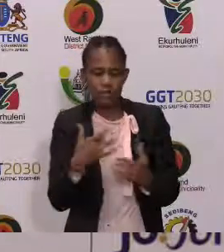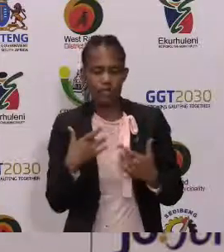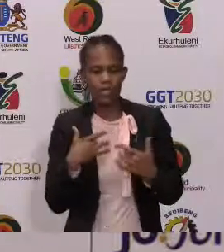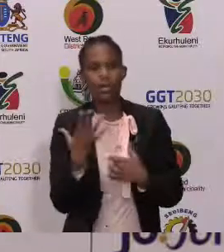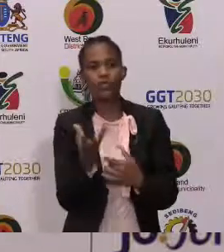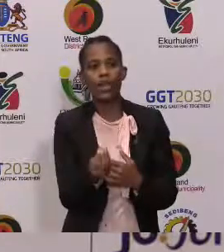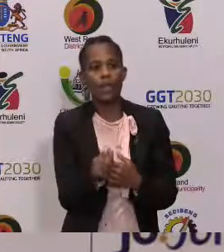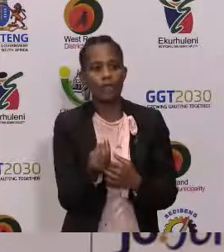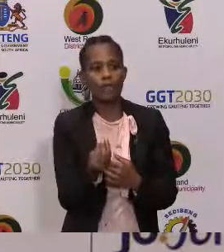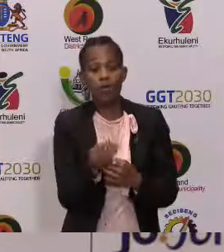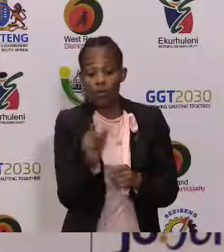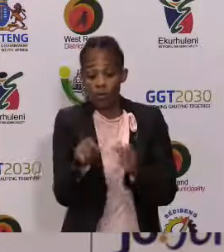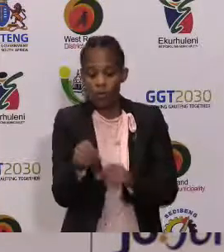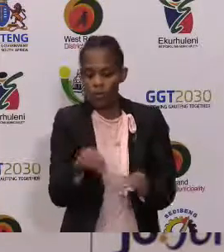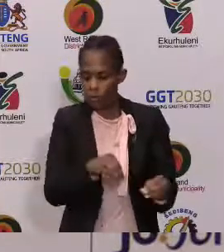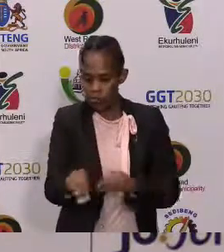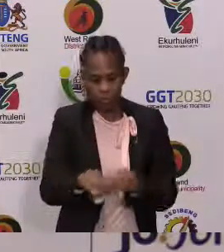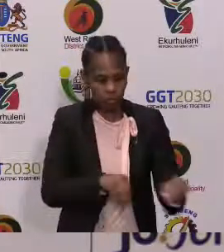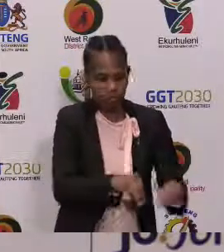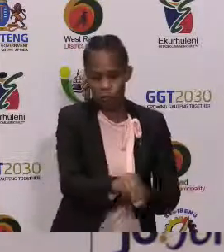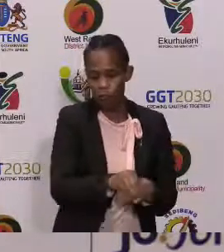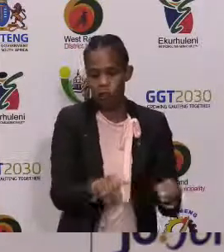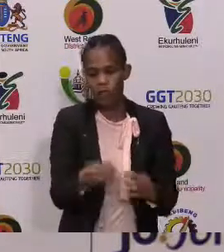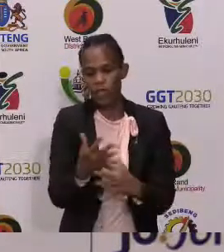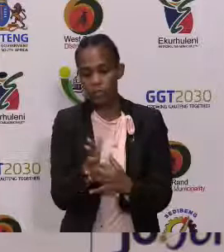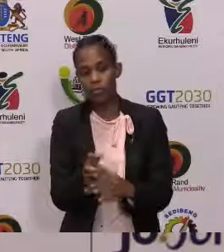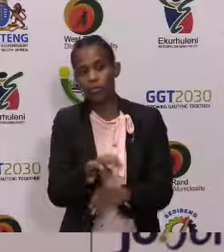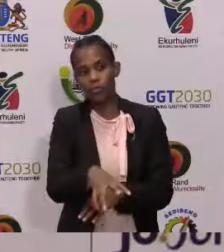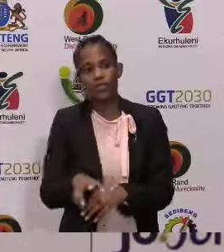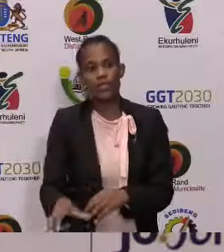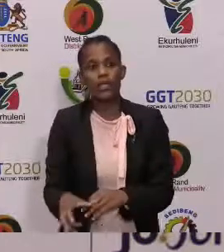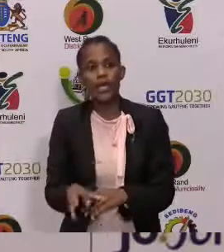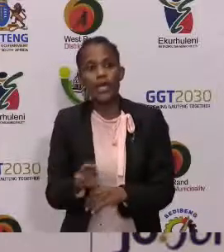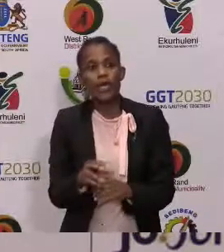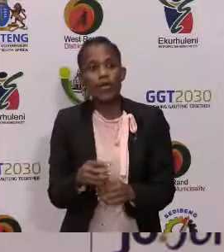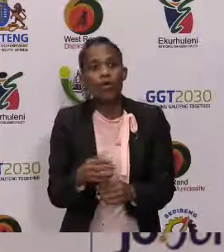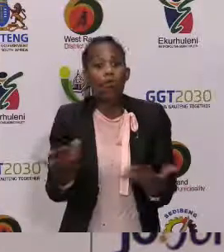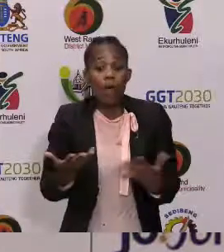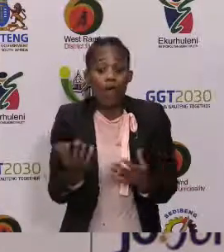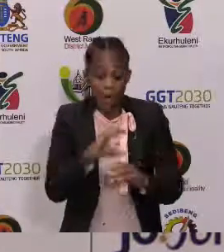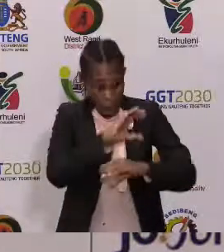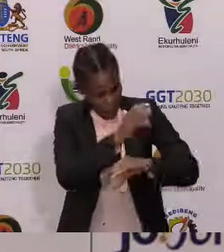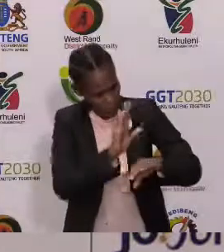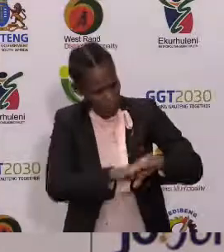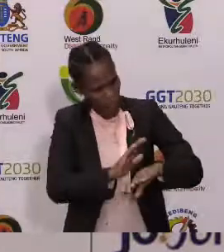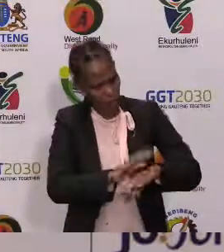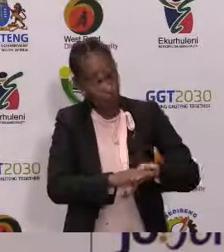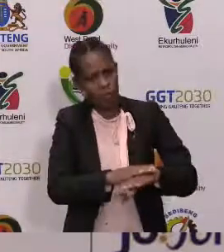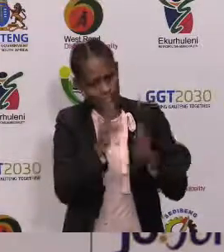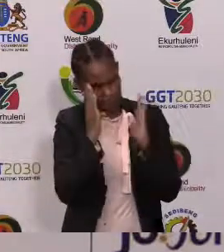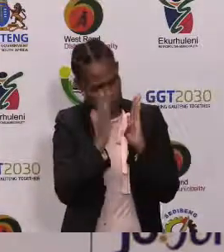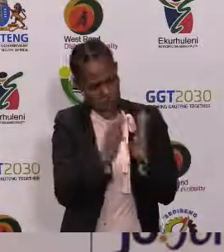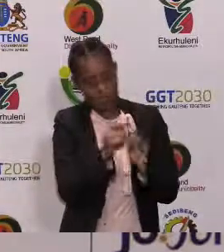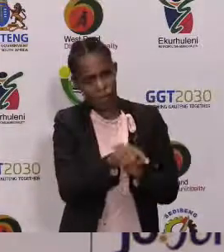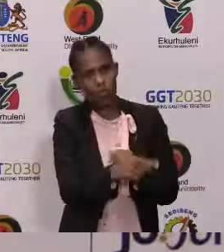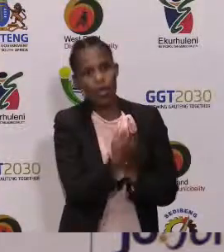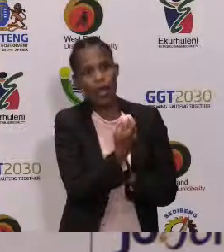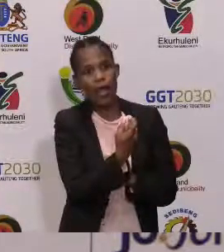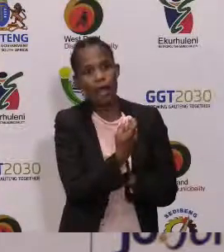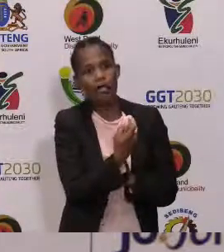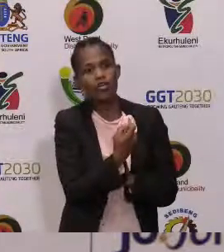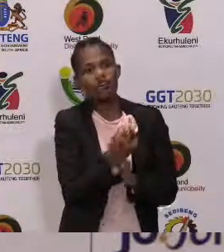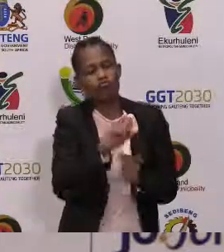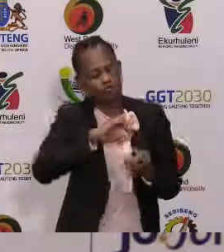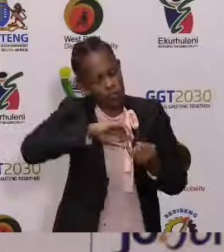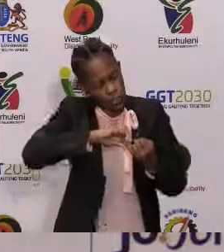So that is the reason why this information is important. It helps us to plan as to where we need to focus our attention in terms of trying to